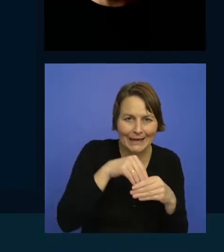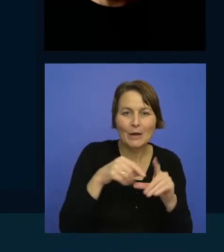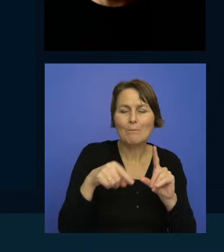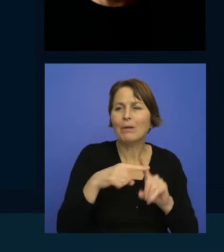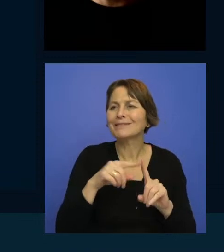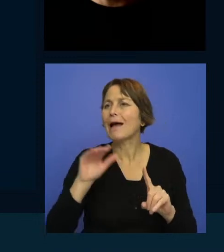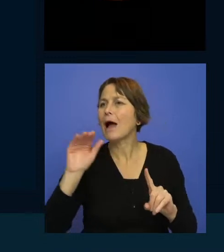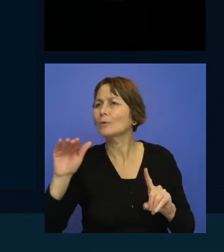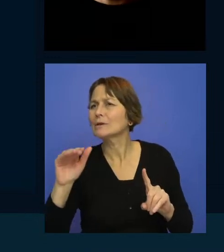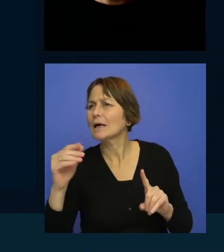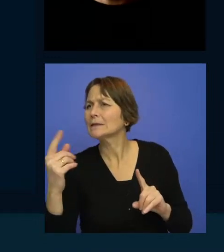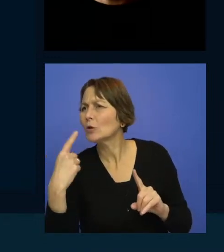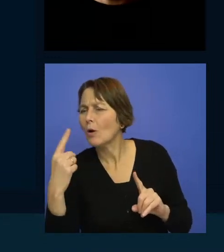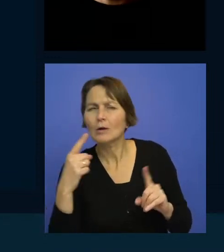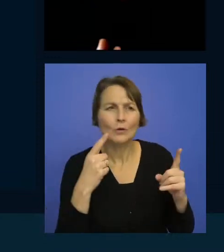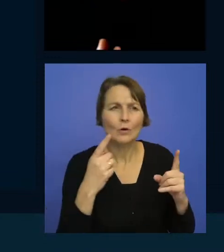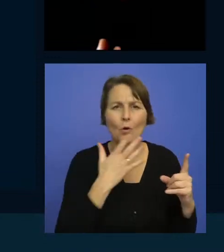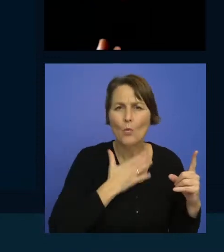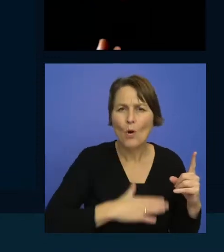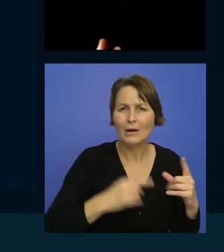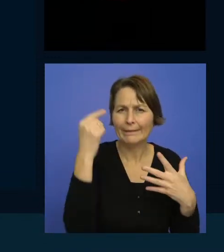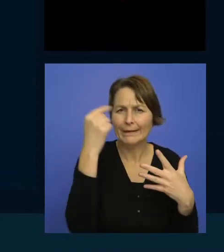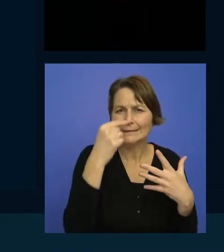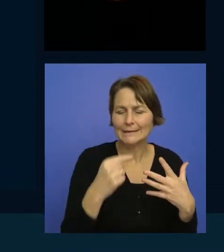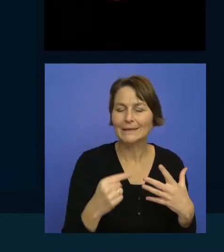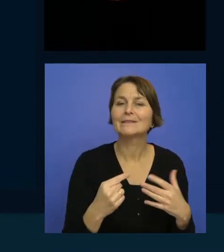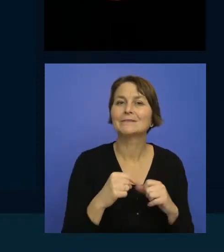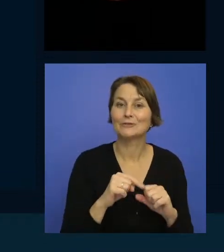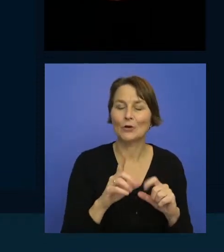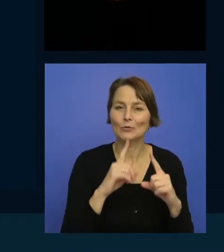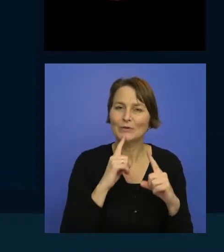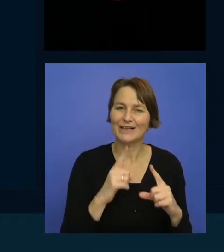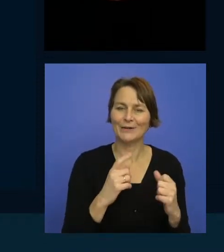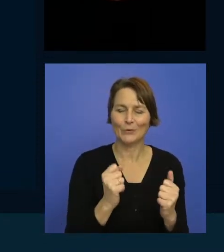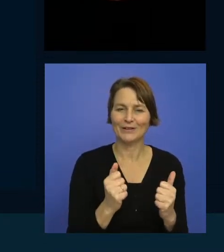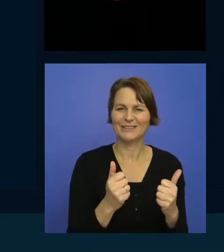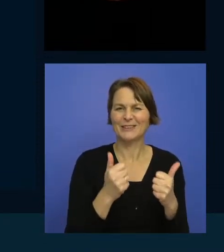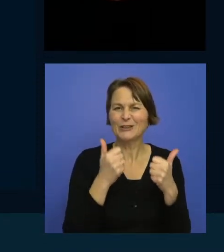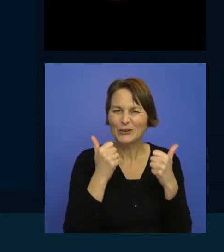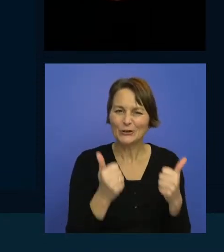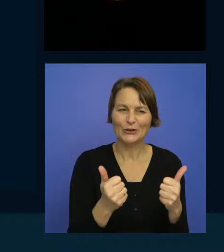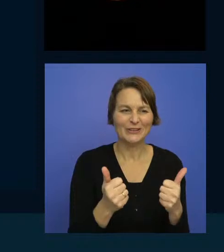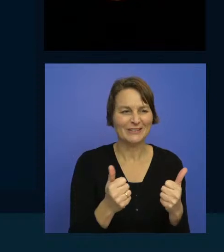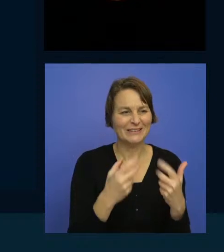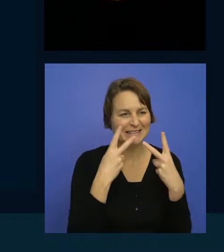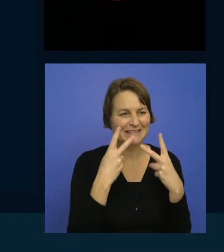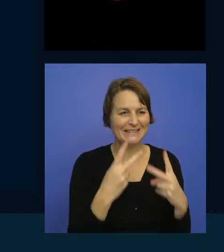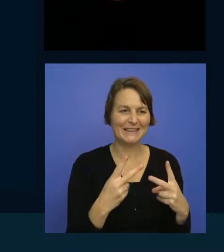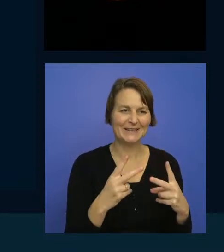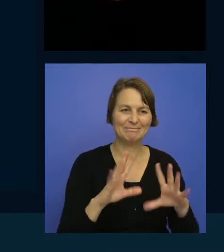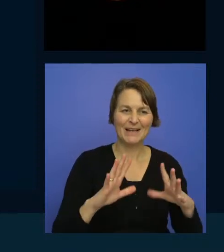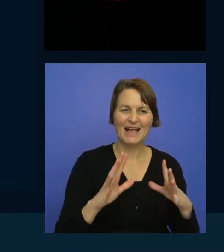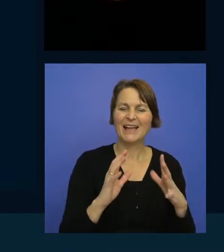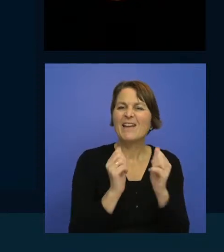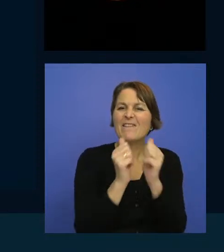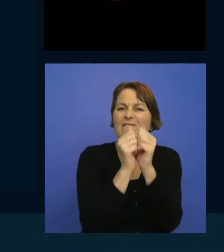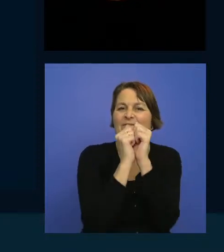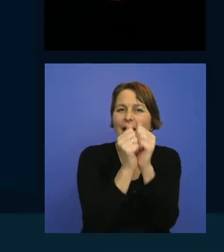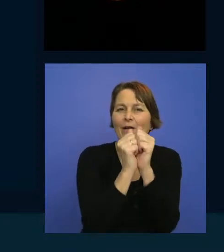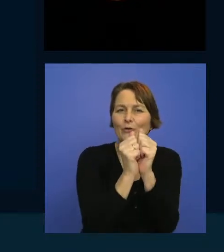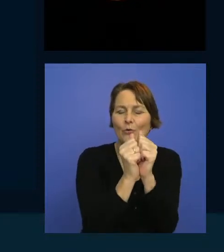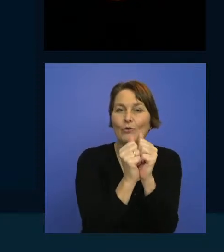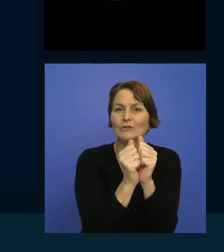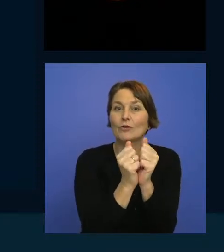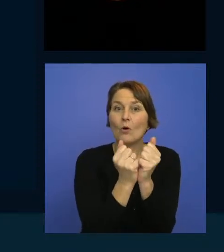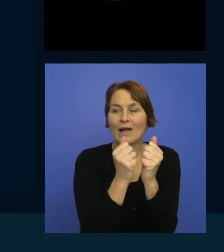there's a lot of momentum towards I pay when I see value, how do multiple businesses evolve in those